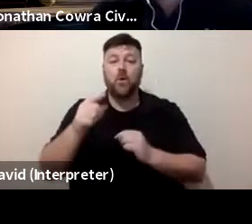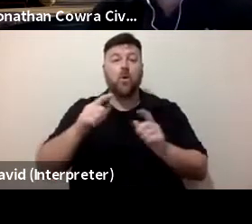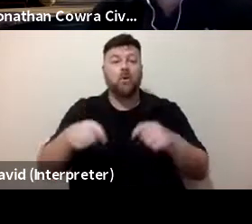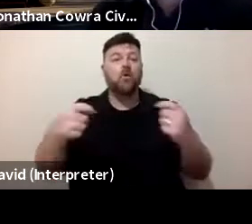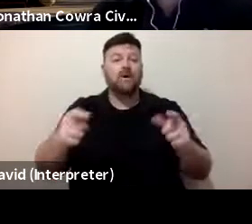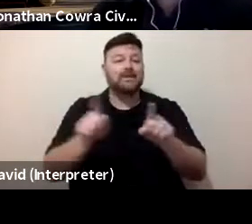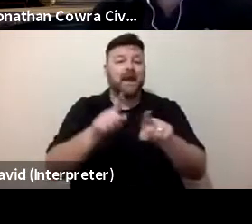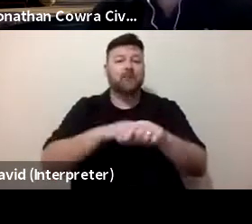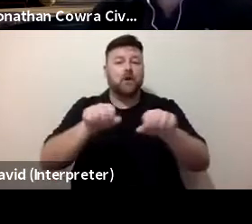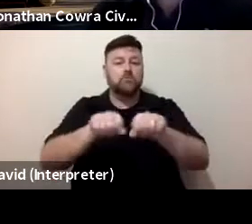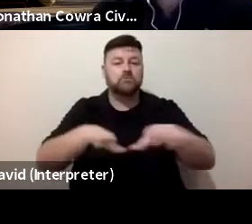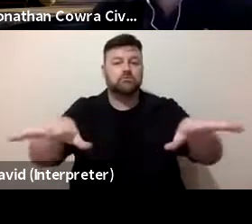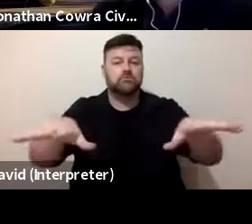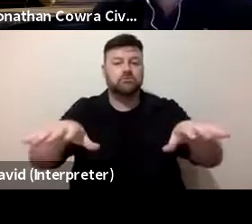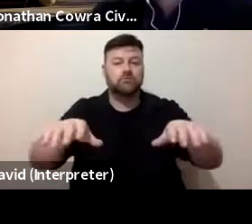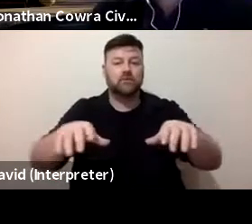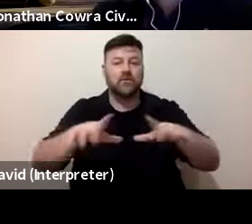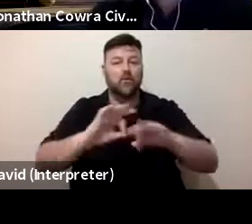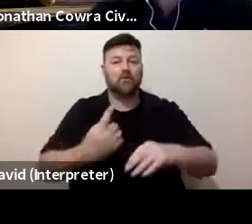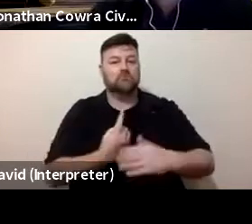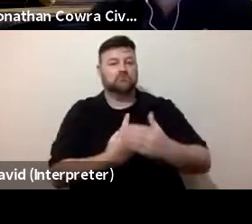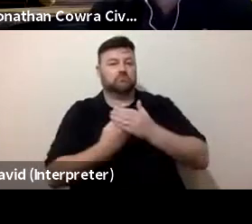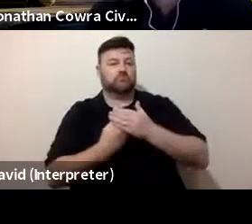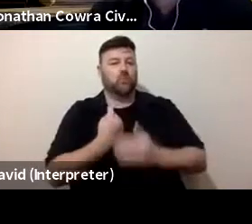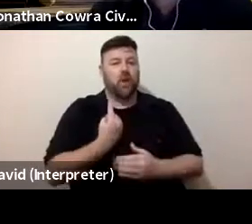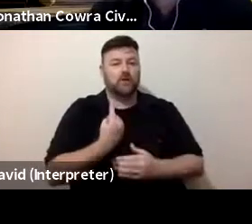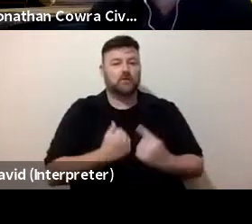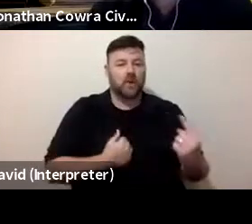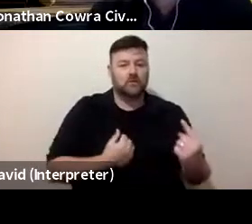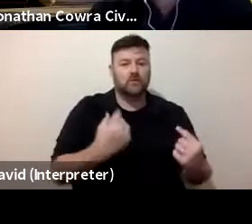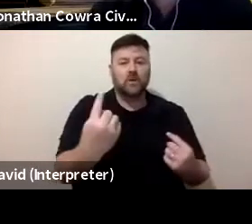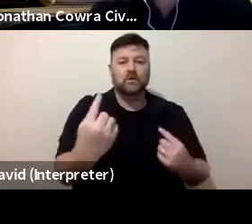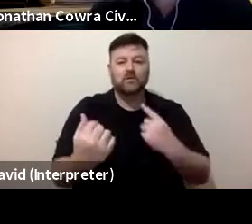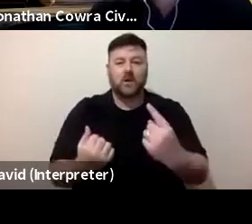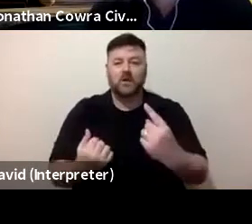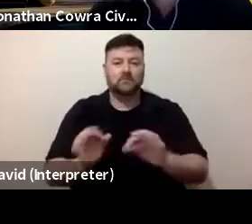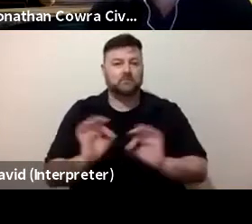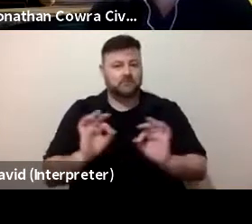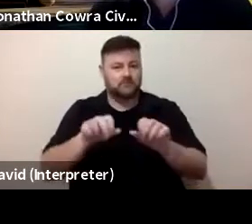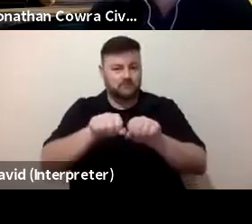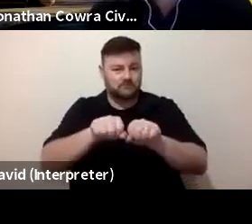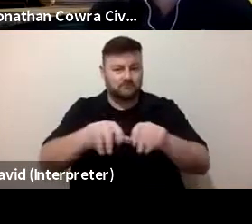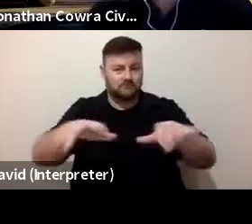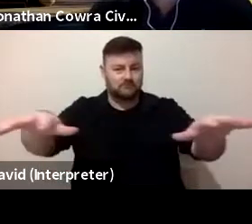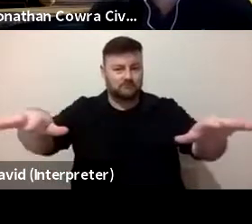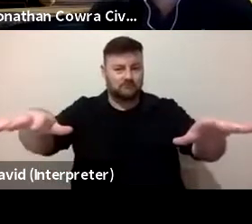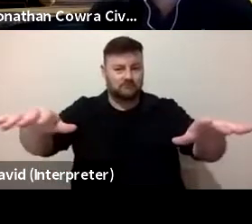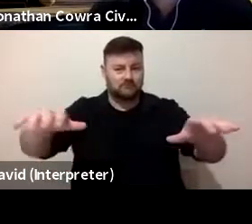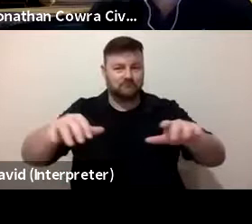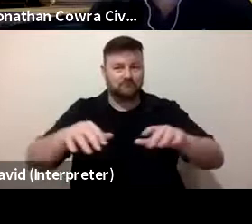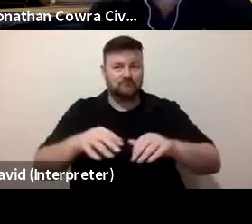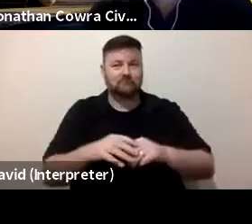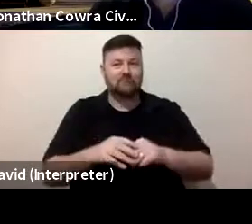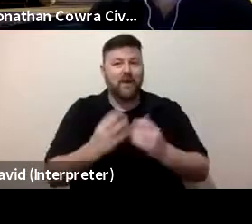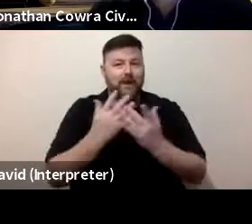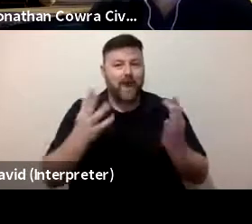simultaneously. So it wasn't just a success from a, you know, curatorial or programmatic standpoint, but also from just the reach, the